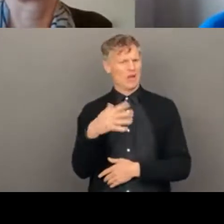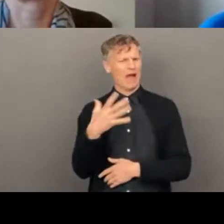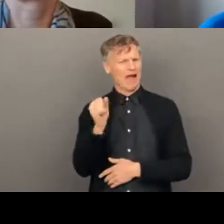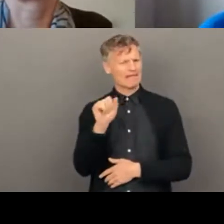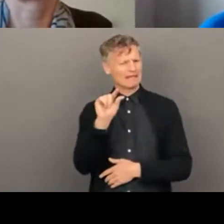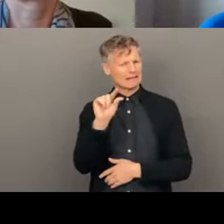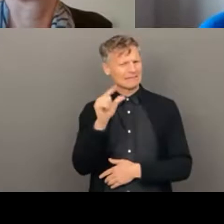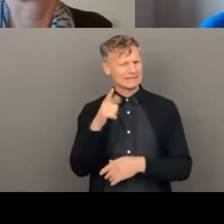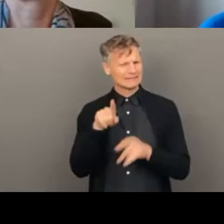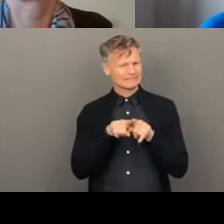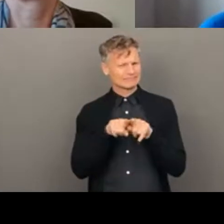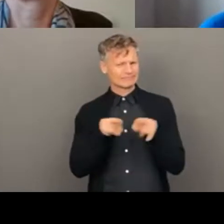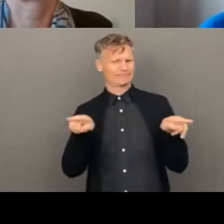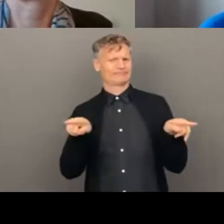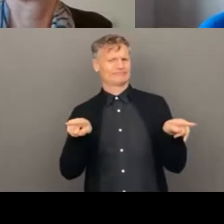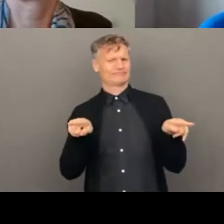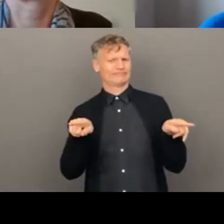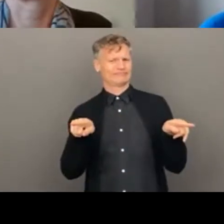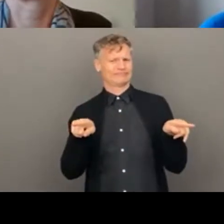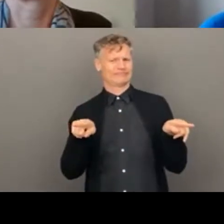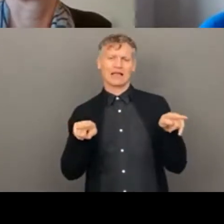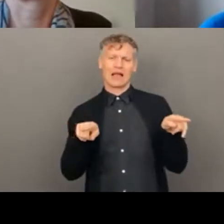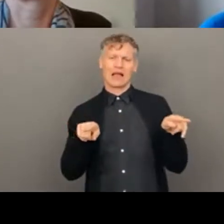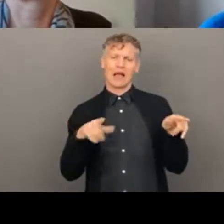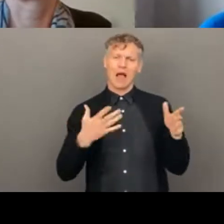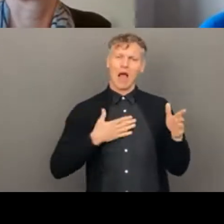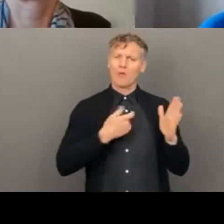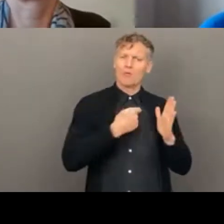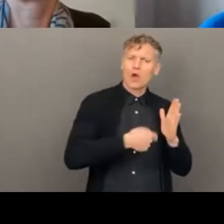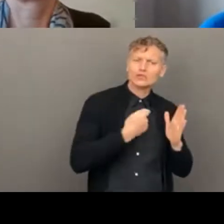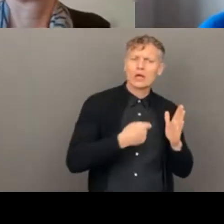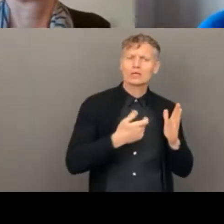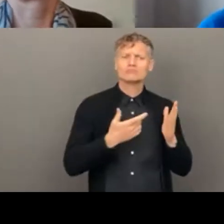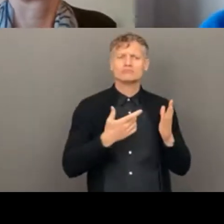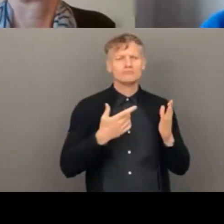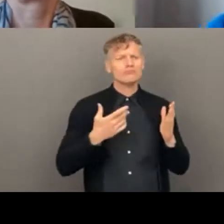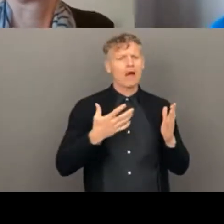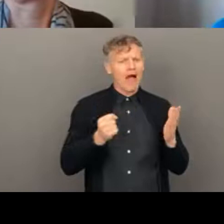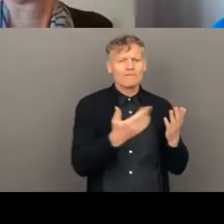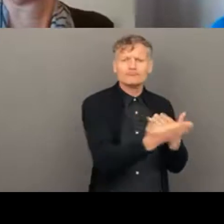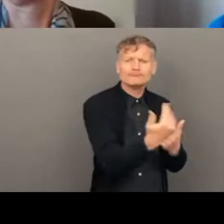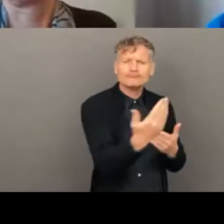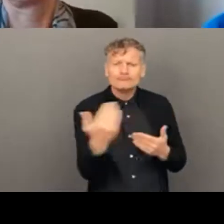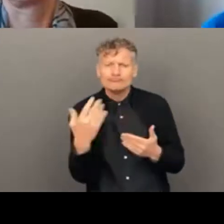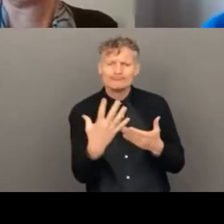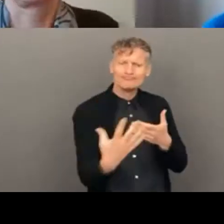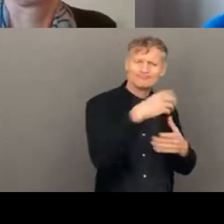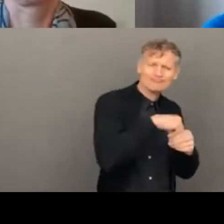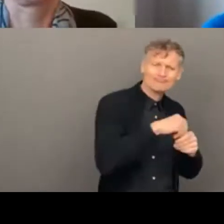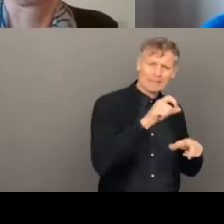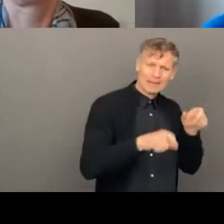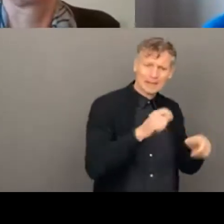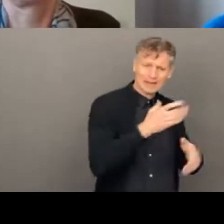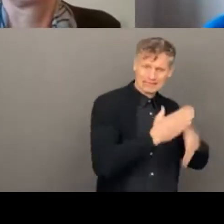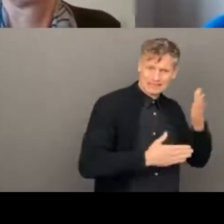we work with people with disabilities, but yet as an organization, we hadn't been implementing and bringing all of those principles